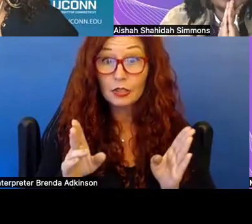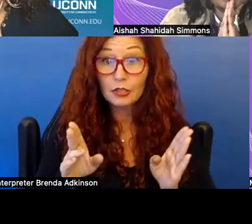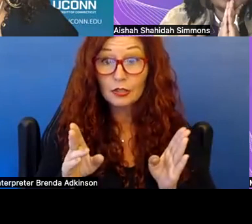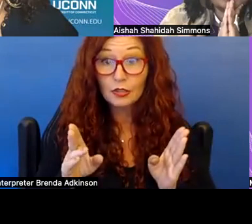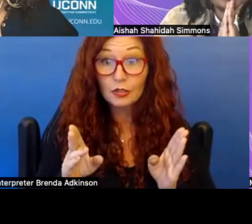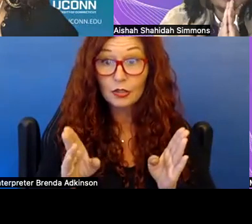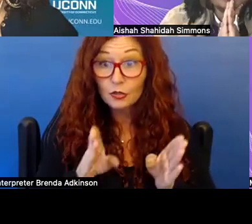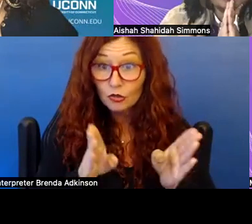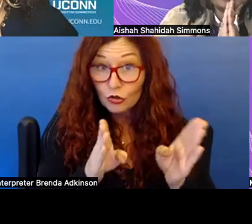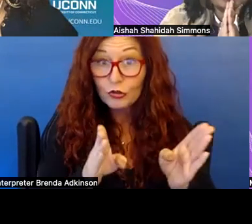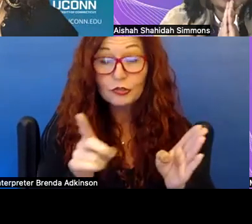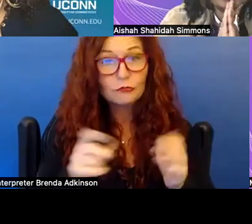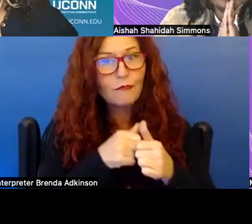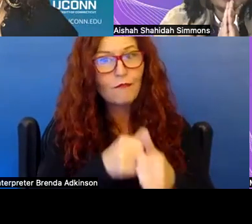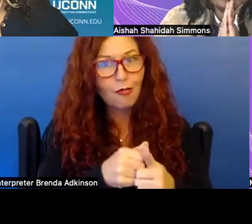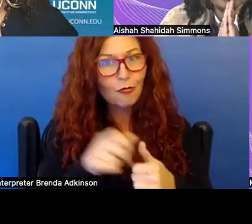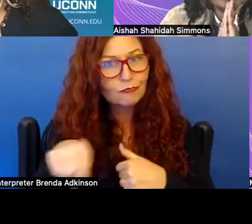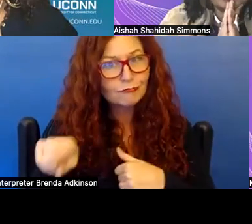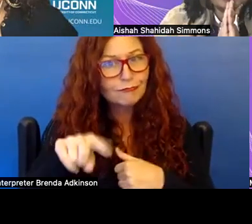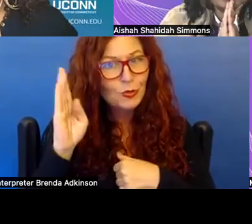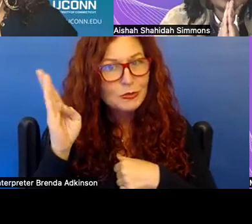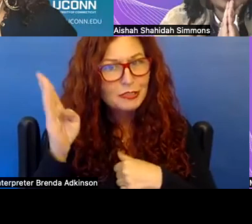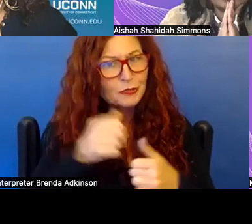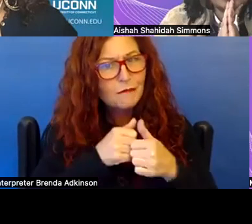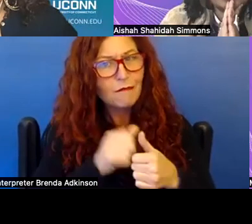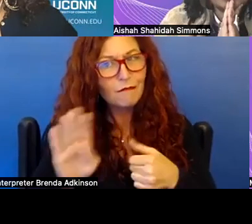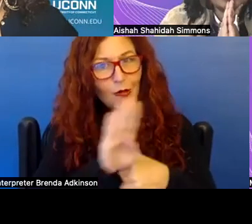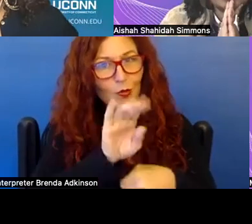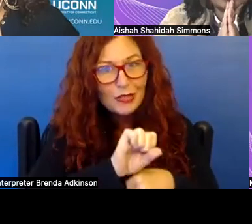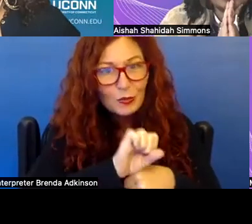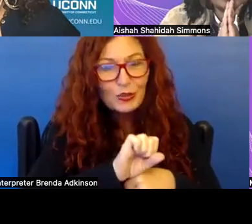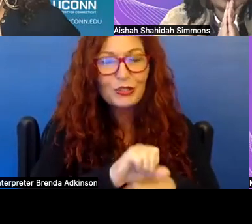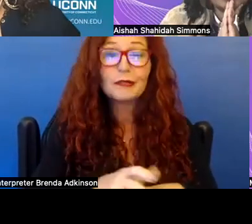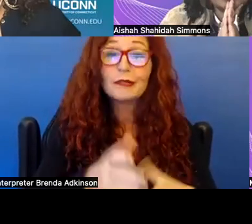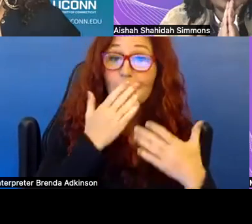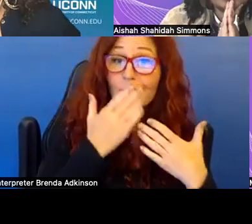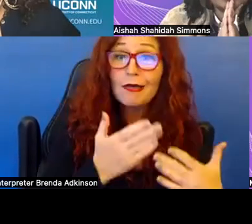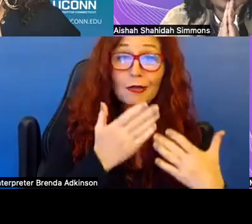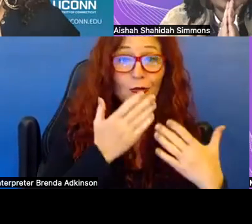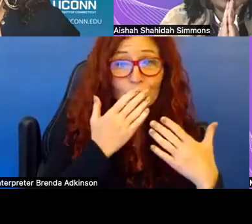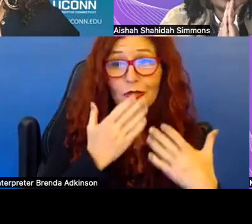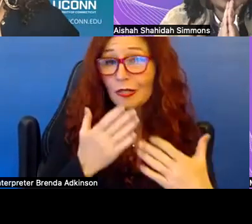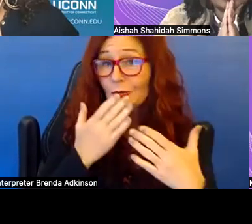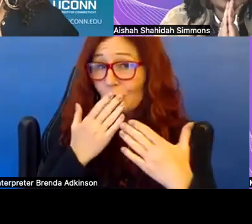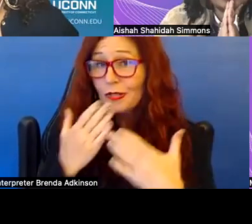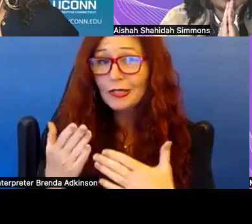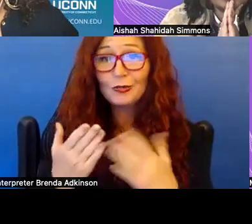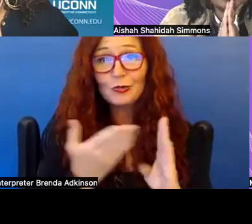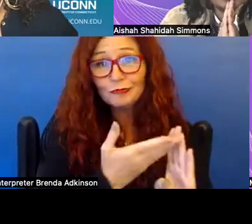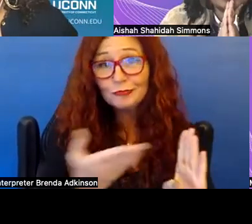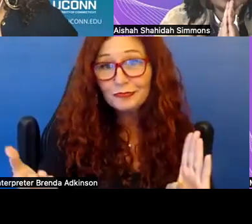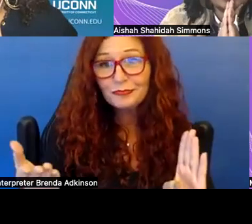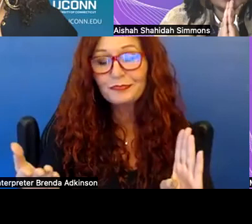find all your work and engage. Thank you so much to Mick and Ayana for